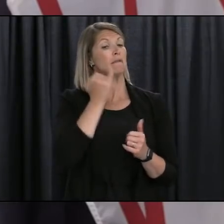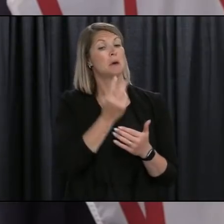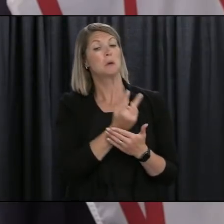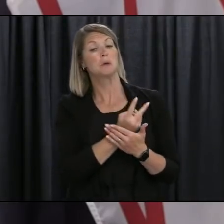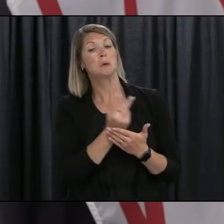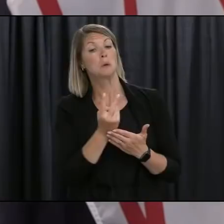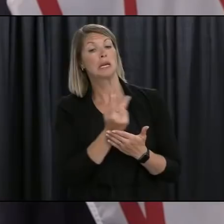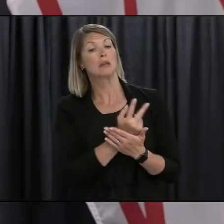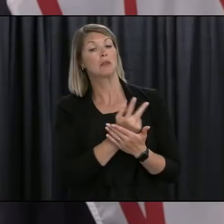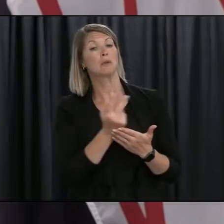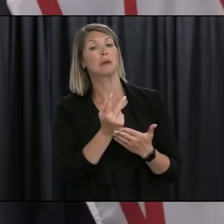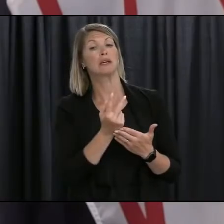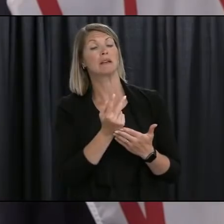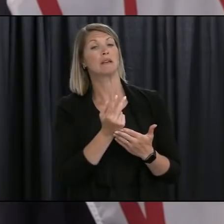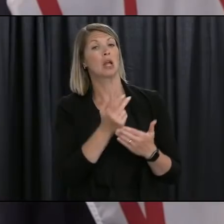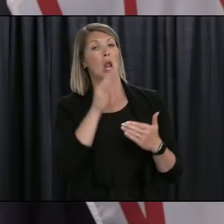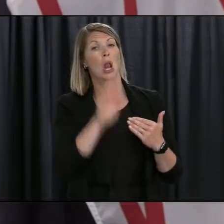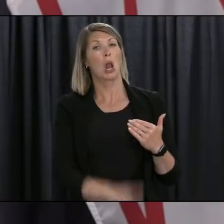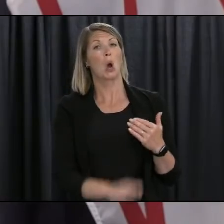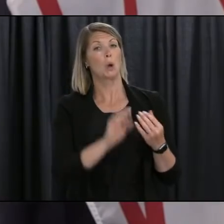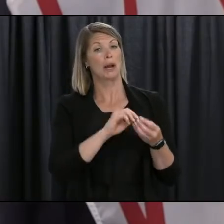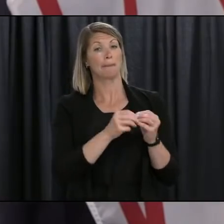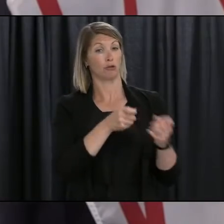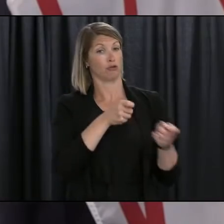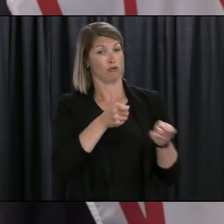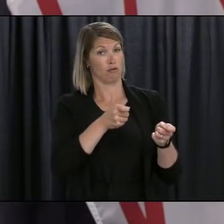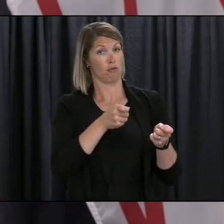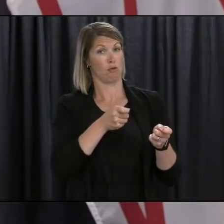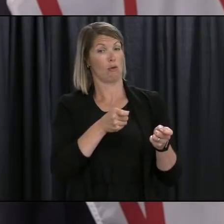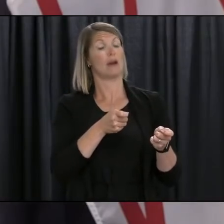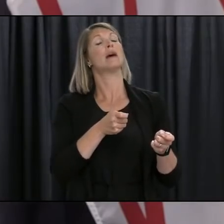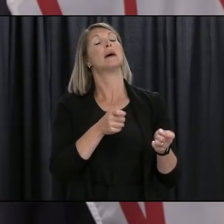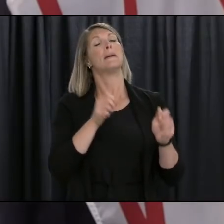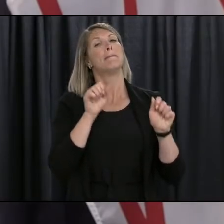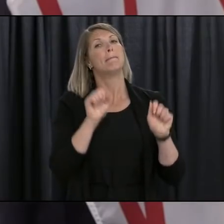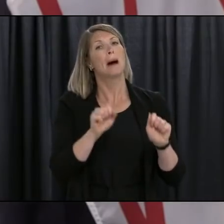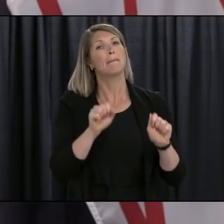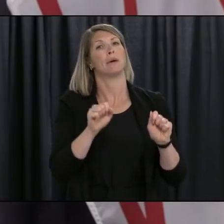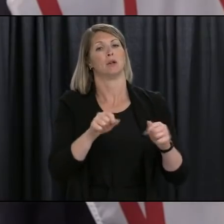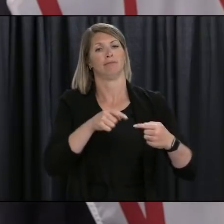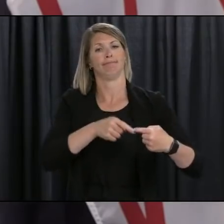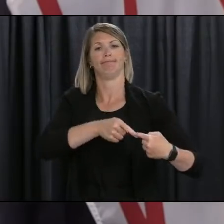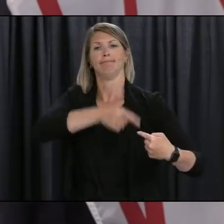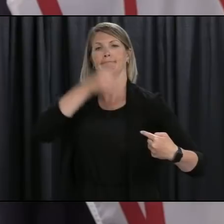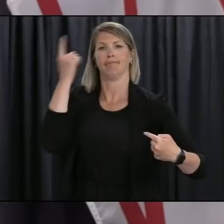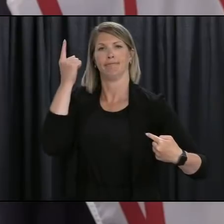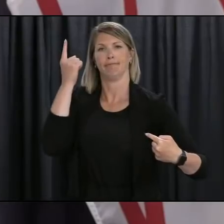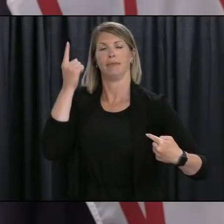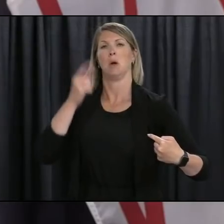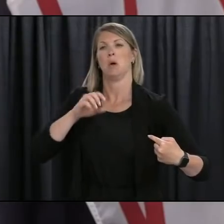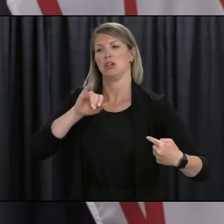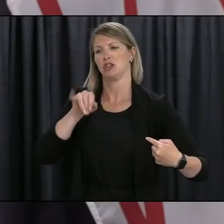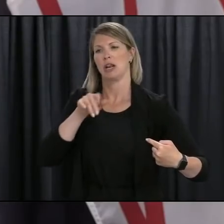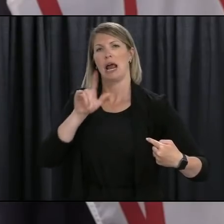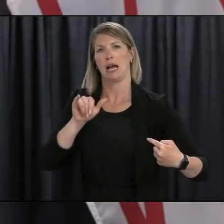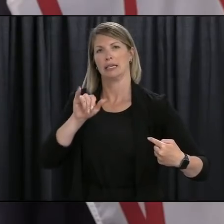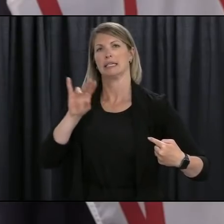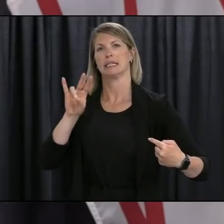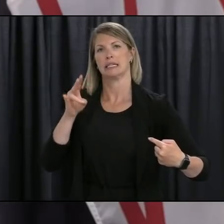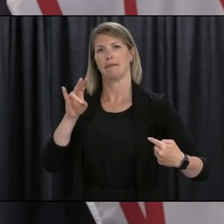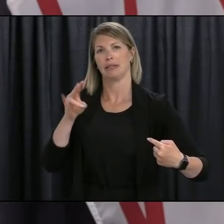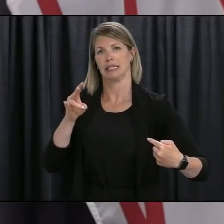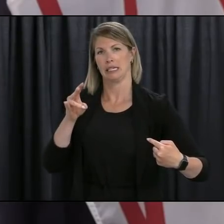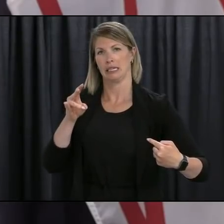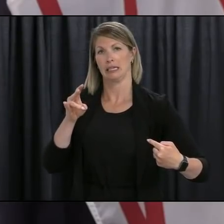are kept down. We are kept low. We must be able to demonstrate first and foremost, as we have, that we can travel around our own